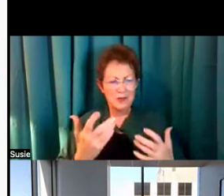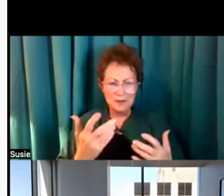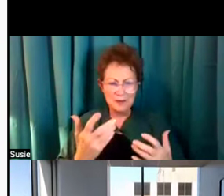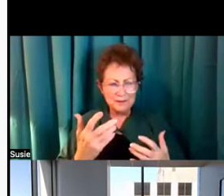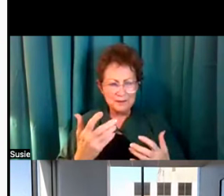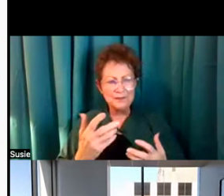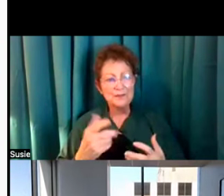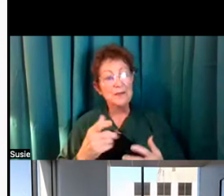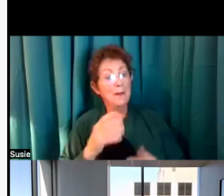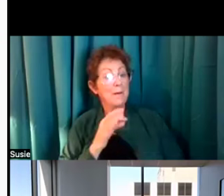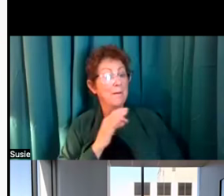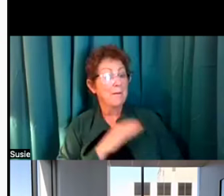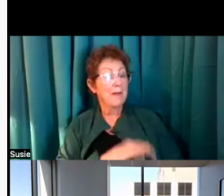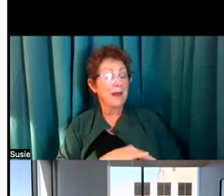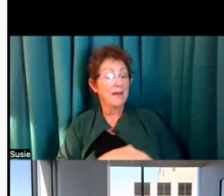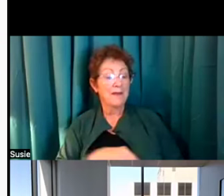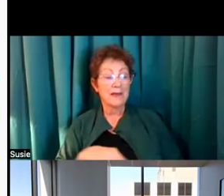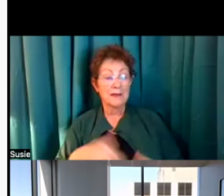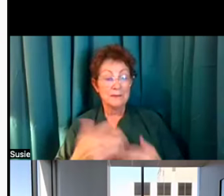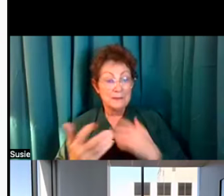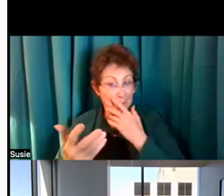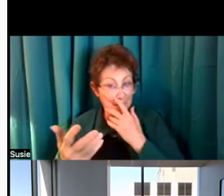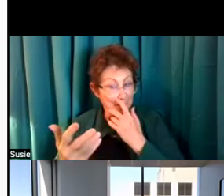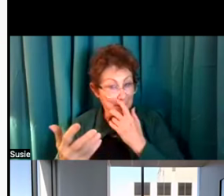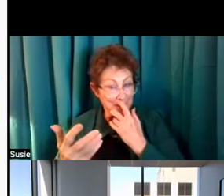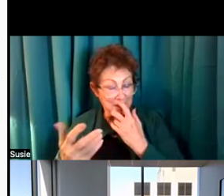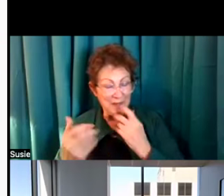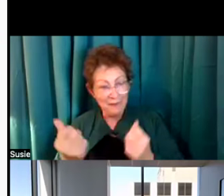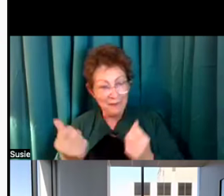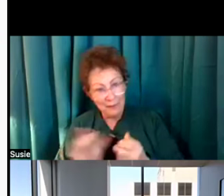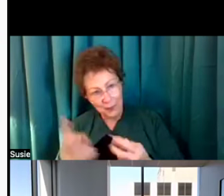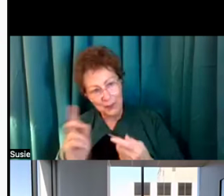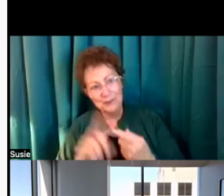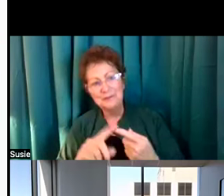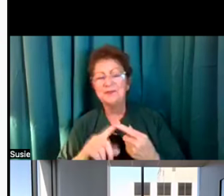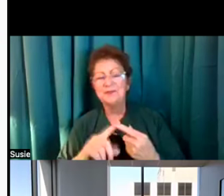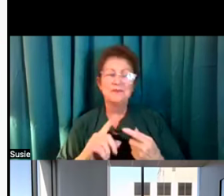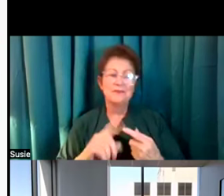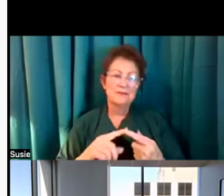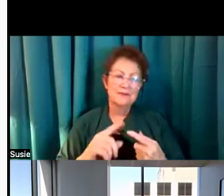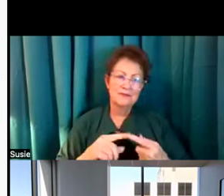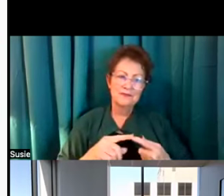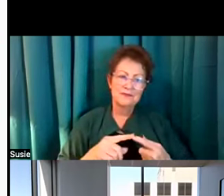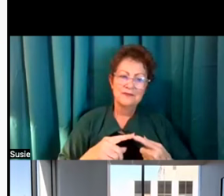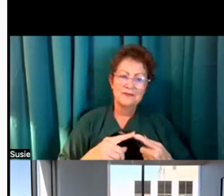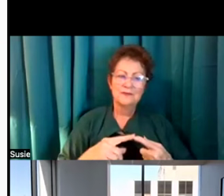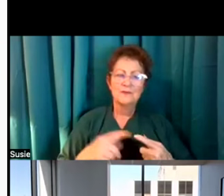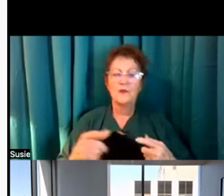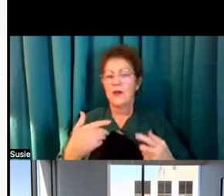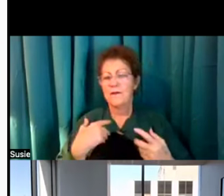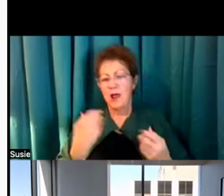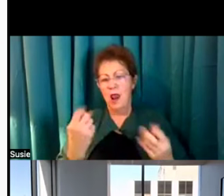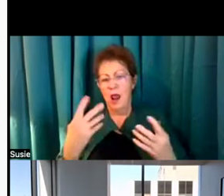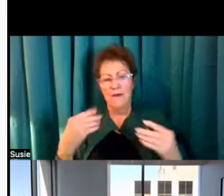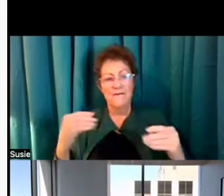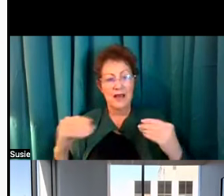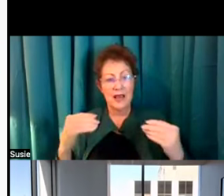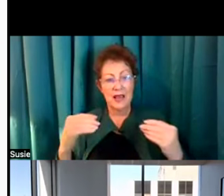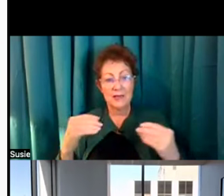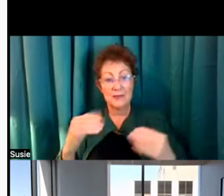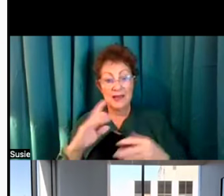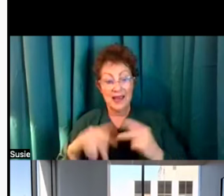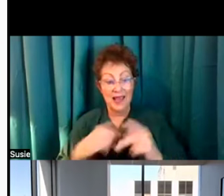The benefits are a few. First of all, you can have sort of flexibility in the types of activities